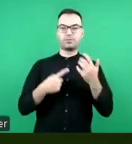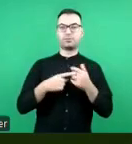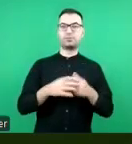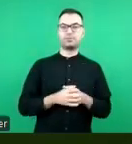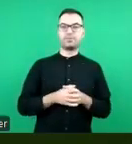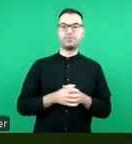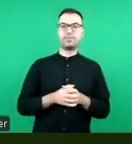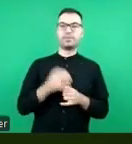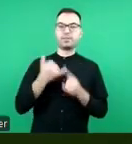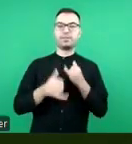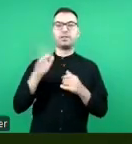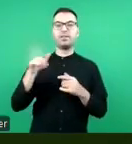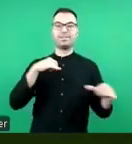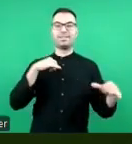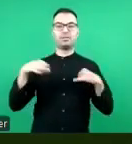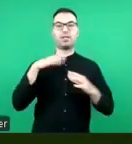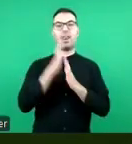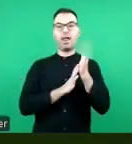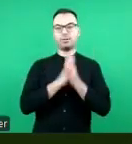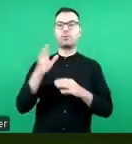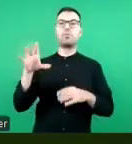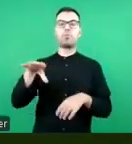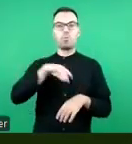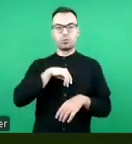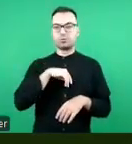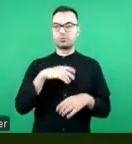are in charge of managing the forest, you can